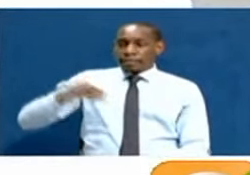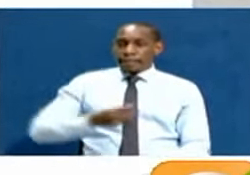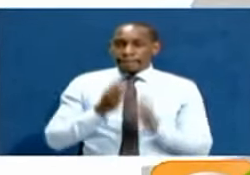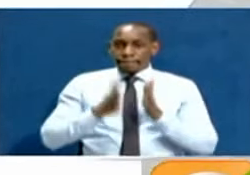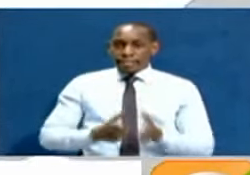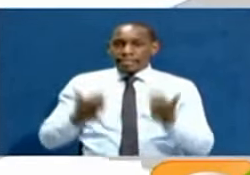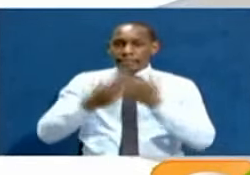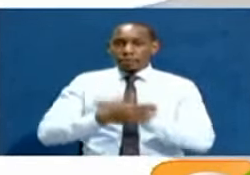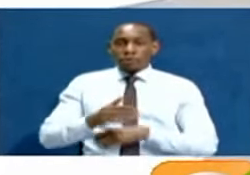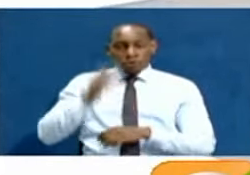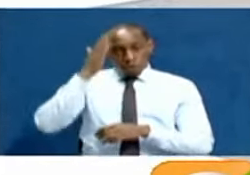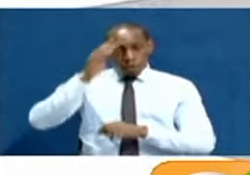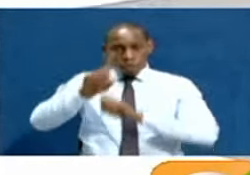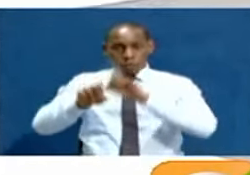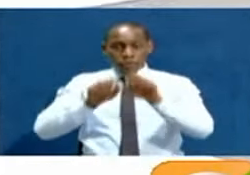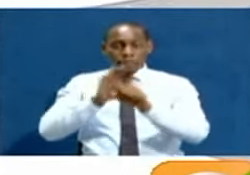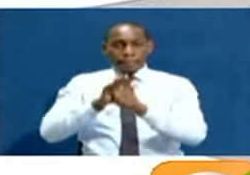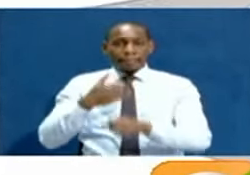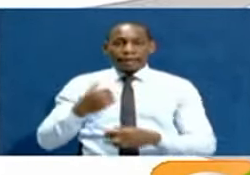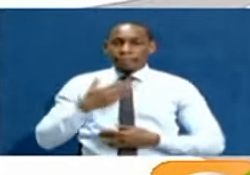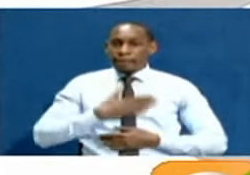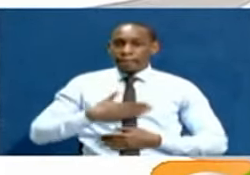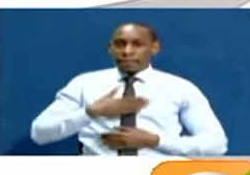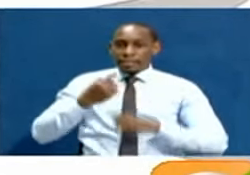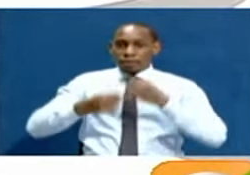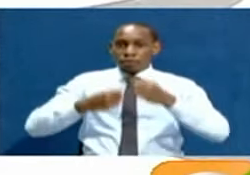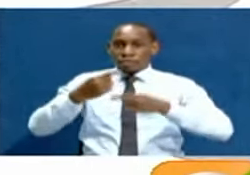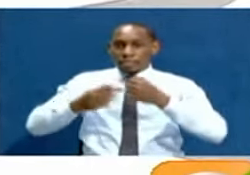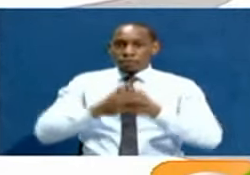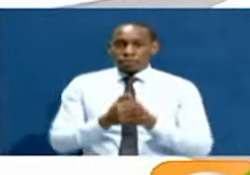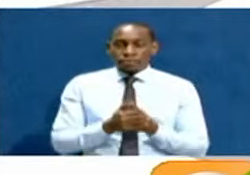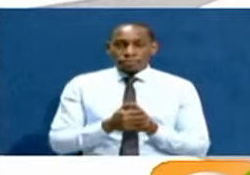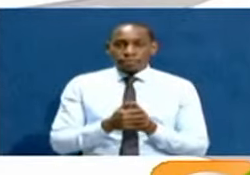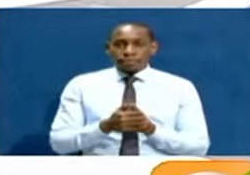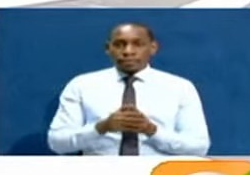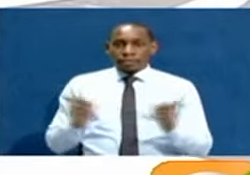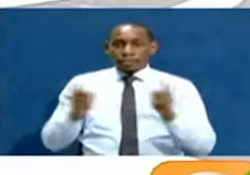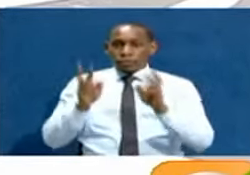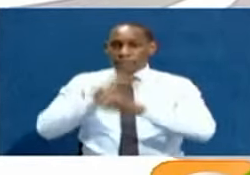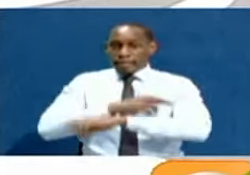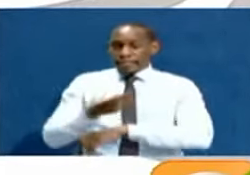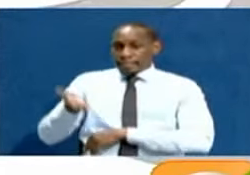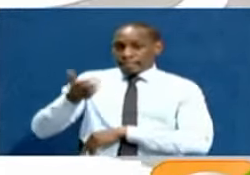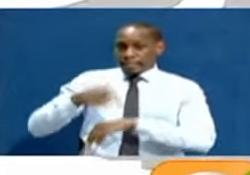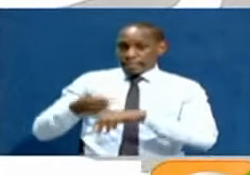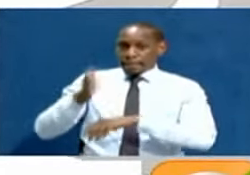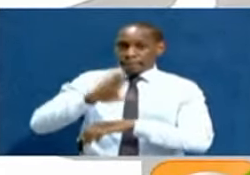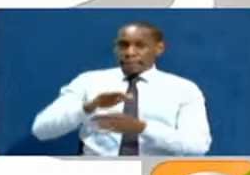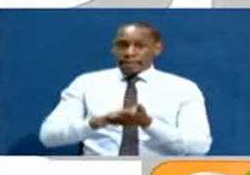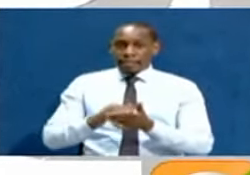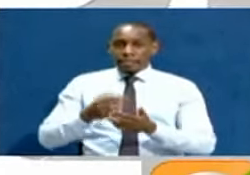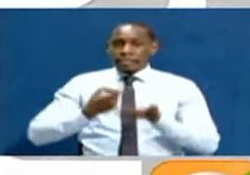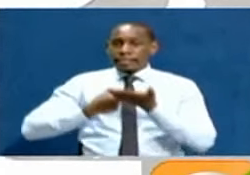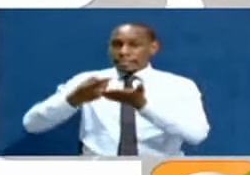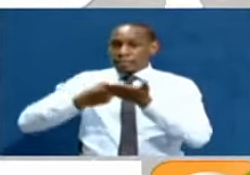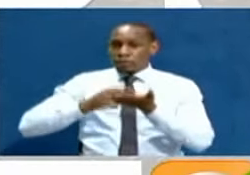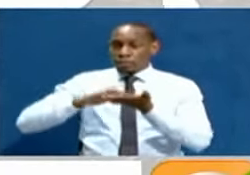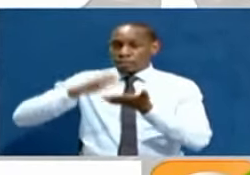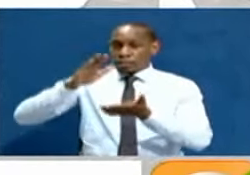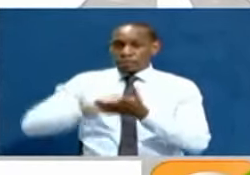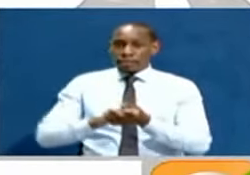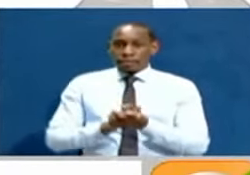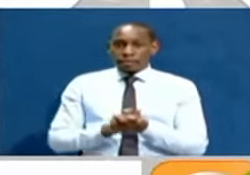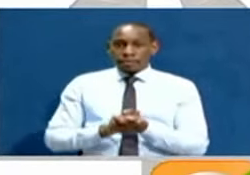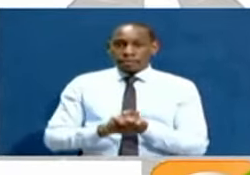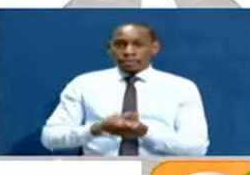guest tonight, folks. I know you have a lot of questions and comments. Please continue that right now. We're going to take a quick break. Come back. Plenty more ahead.